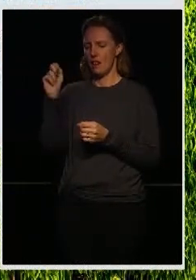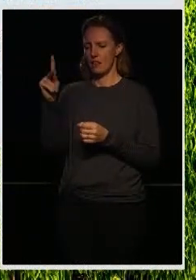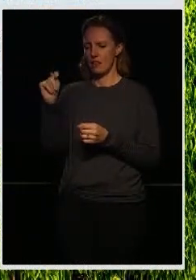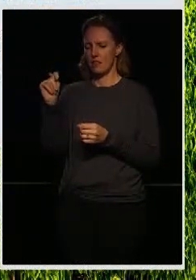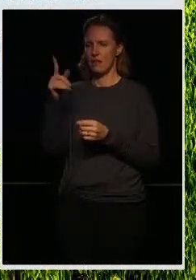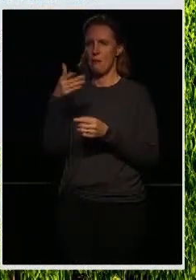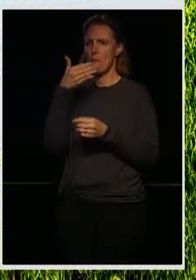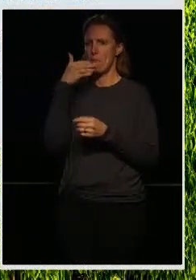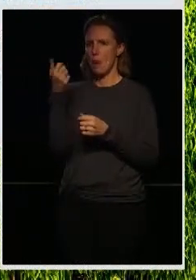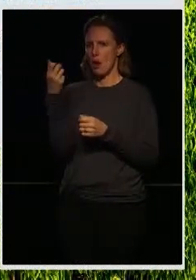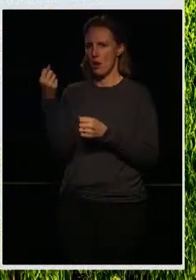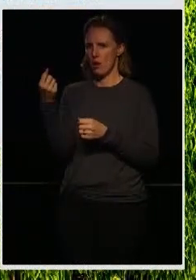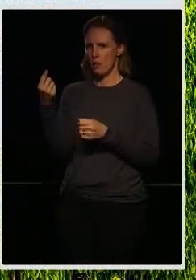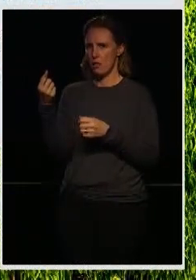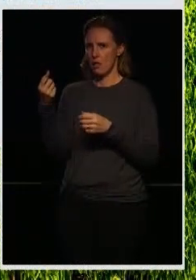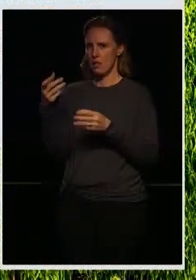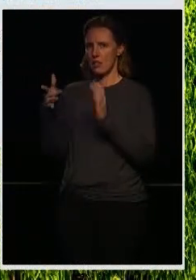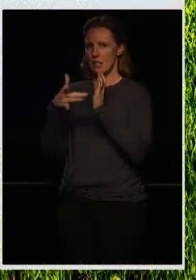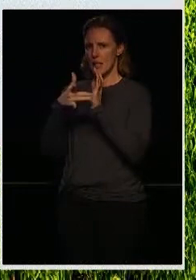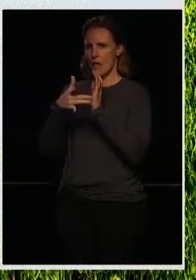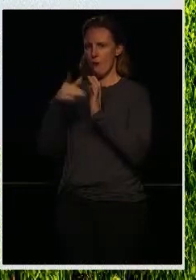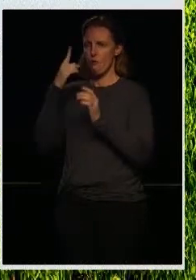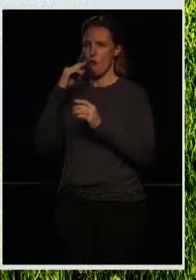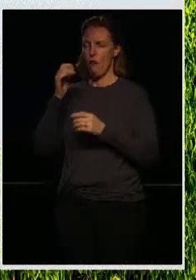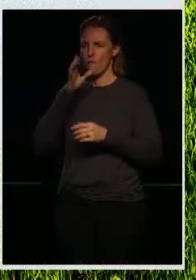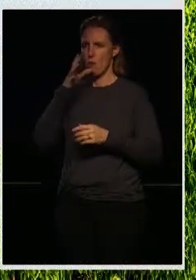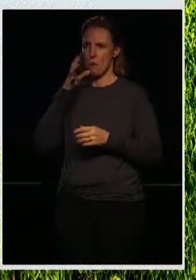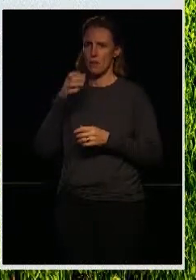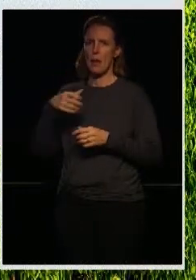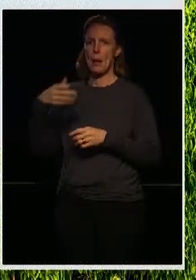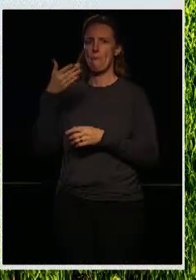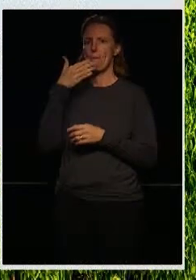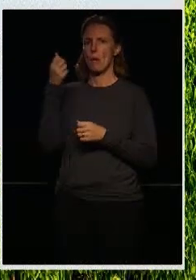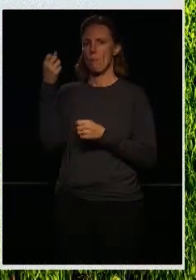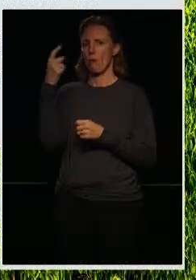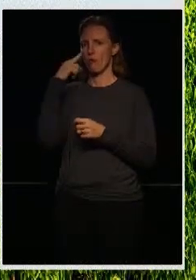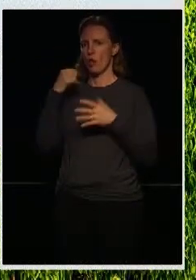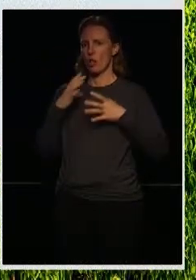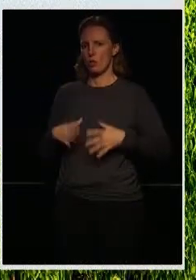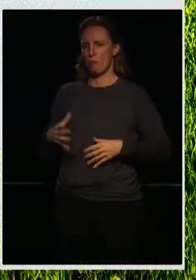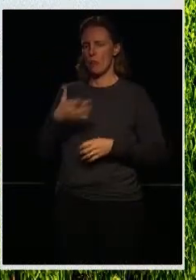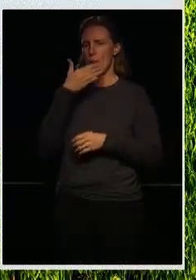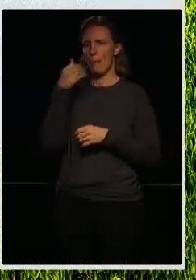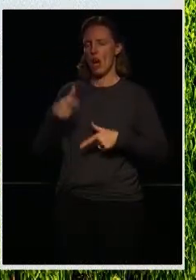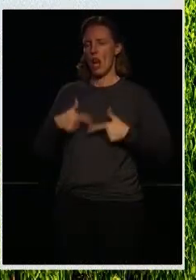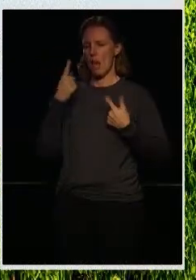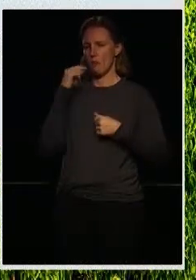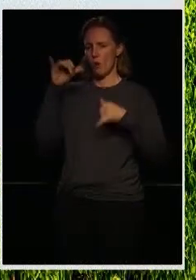better milk for consumers, and better lives for cows. Thank you. Great.